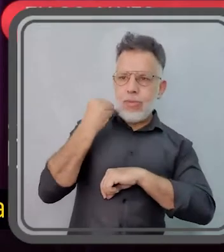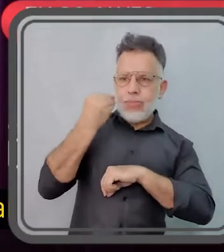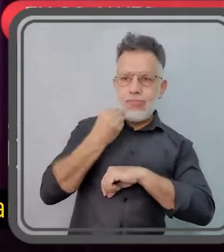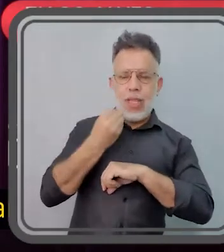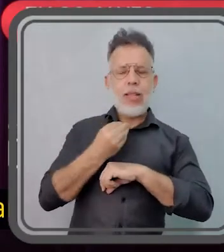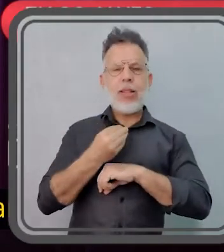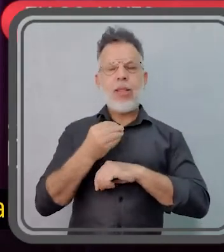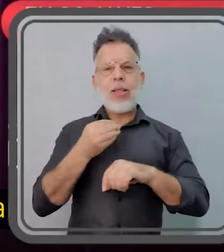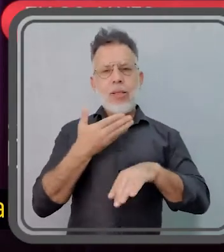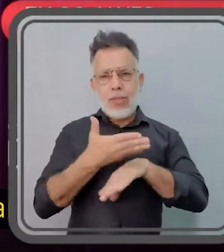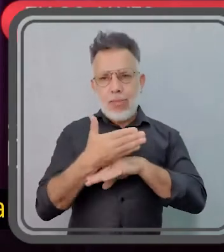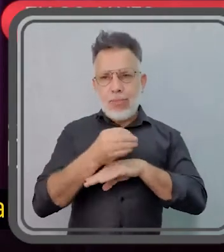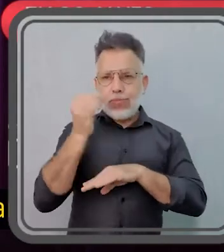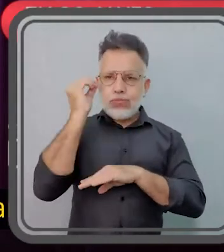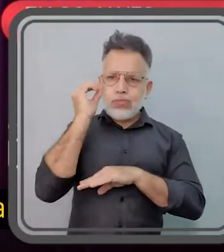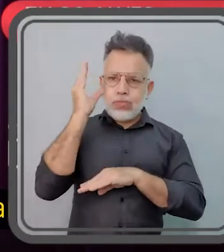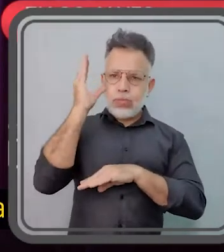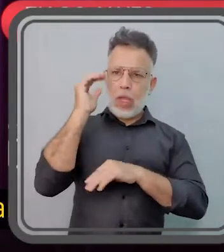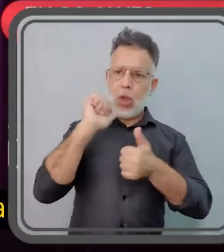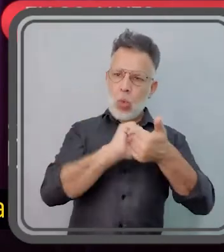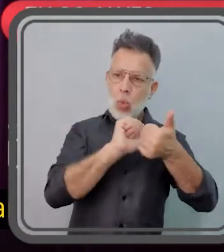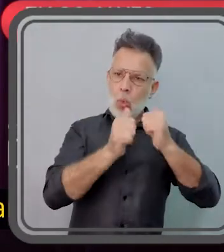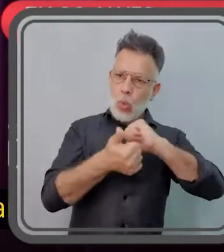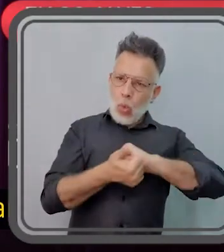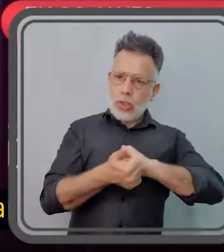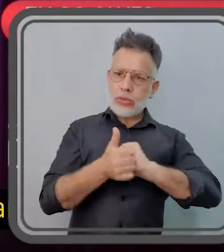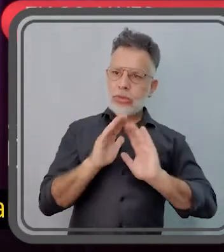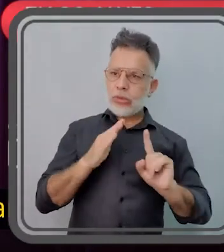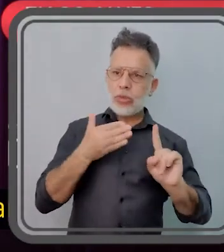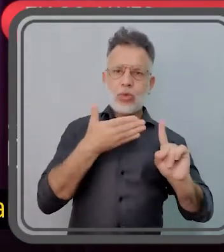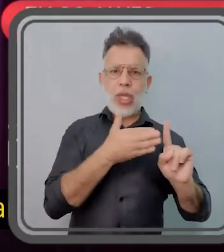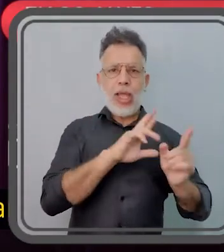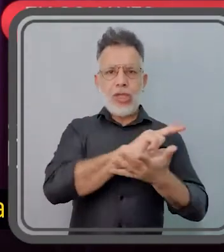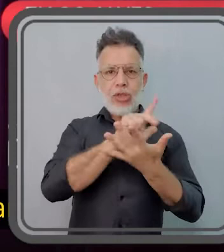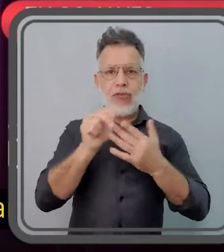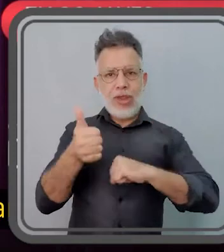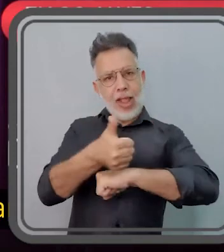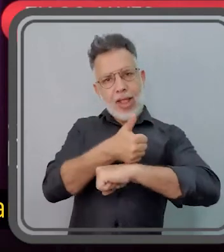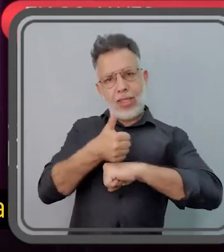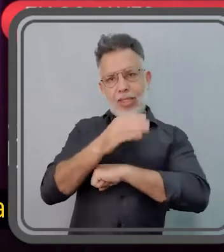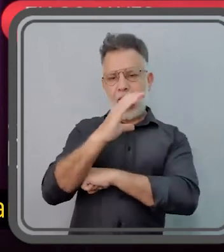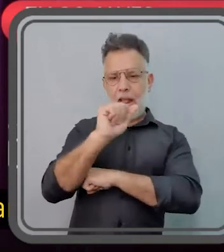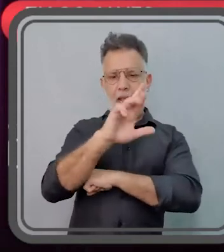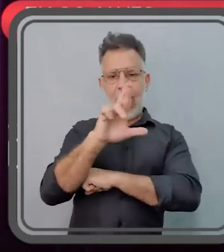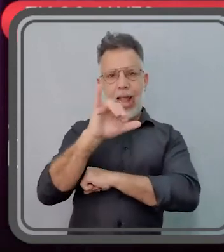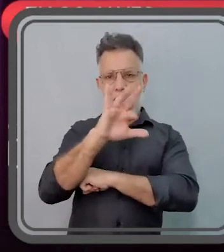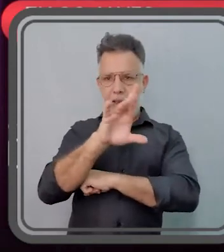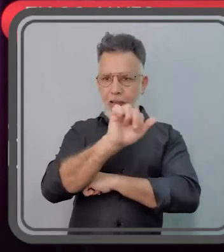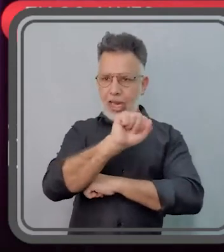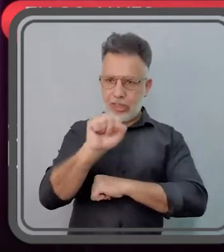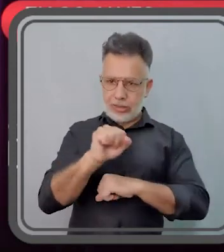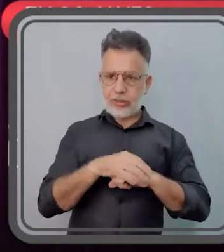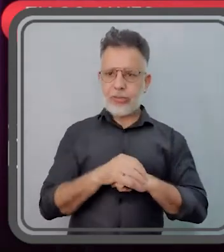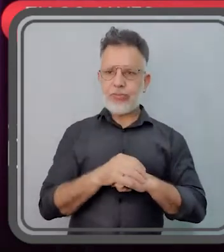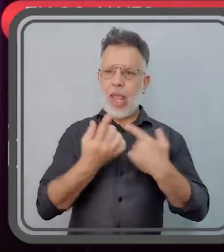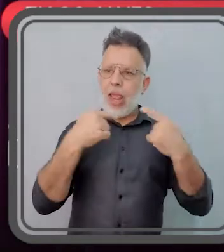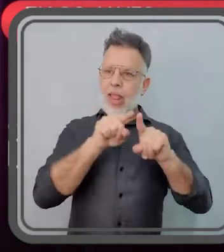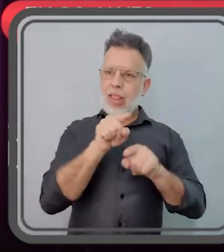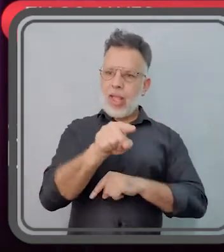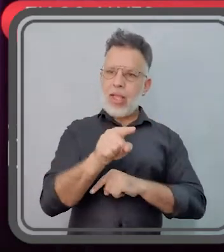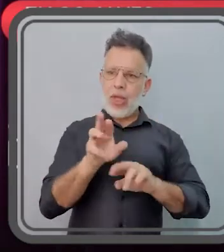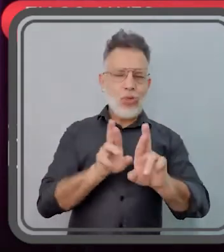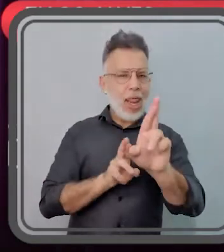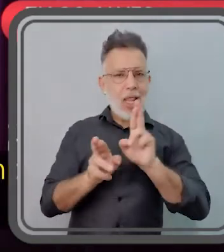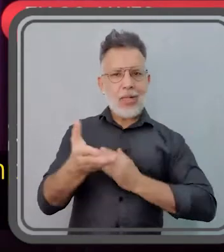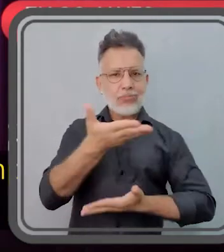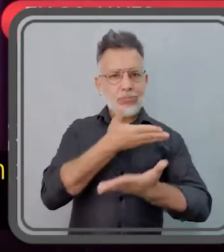themselves, reskill themselves, and then move into a different path in their careers. And it's not just